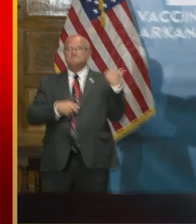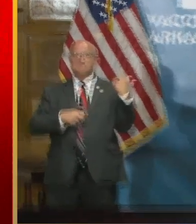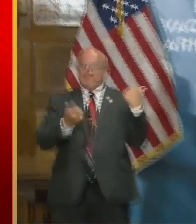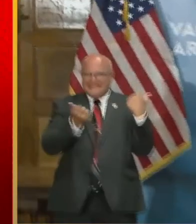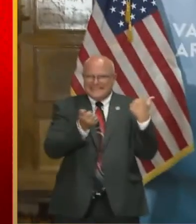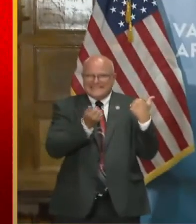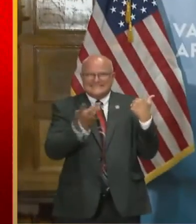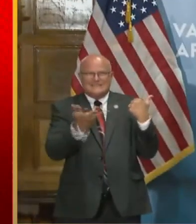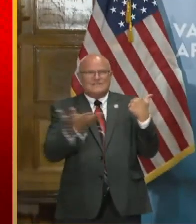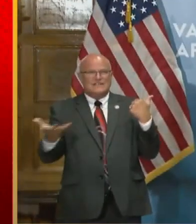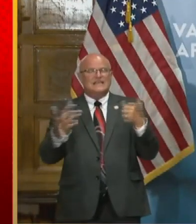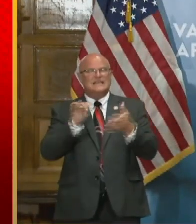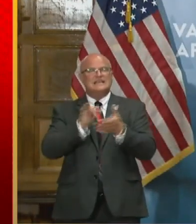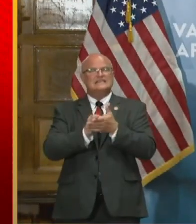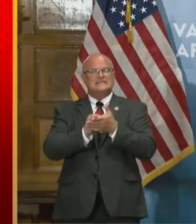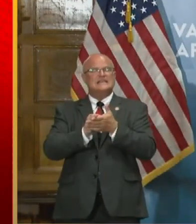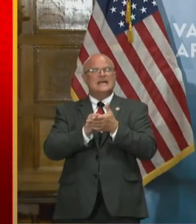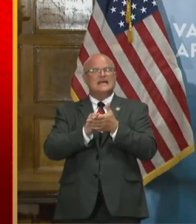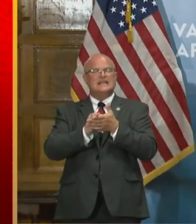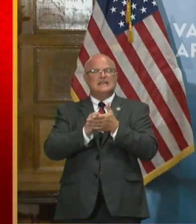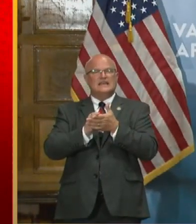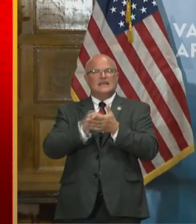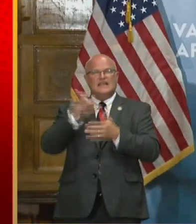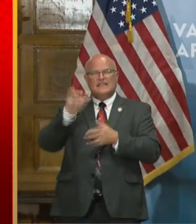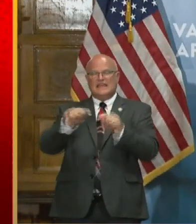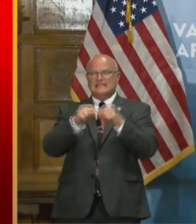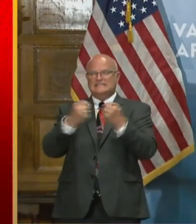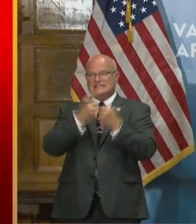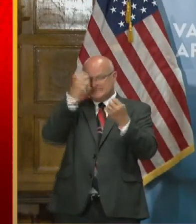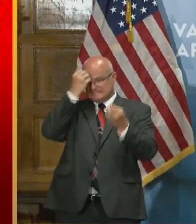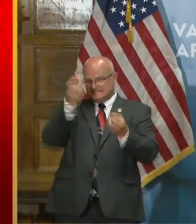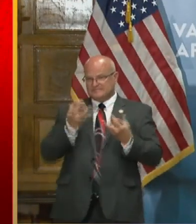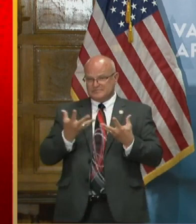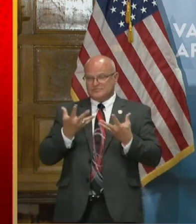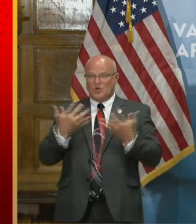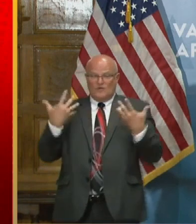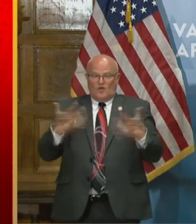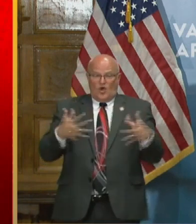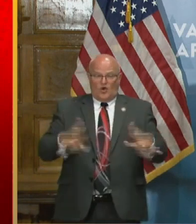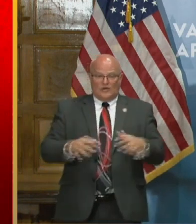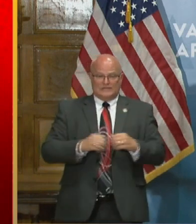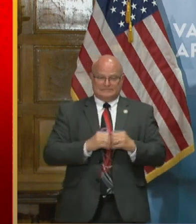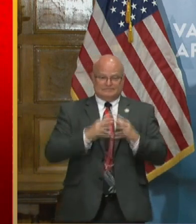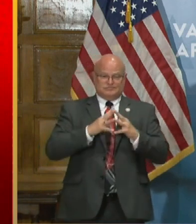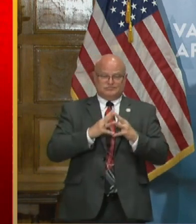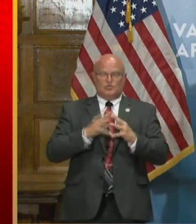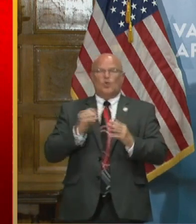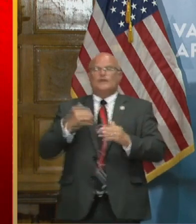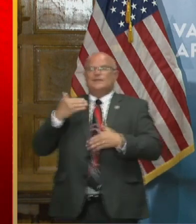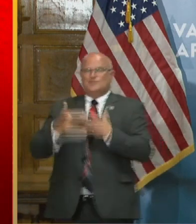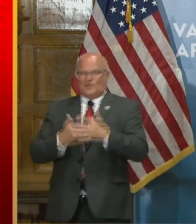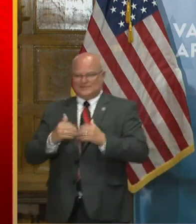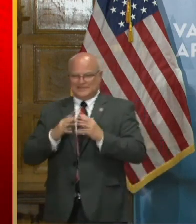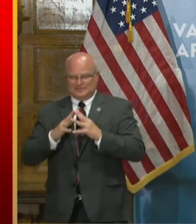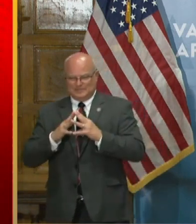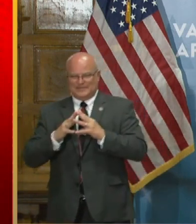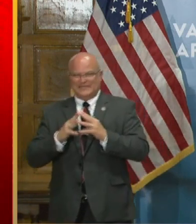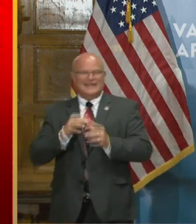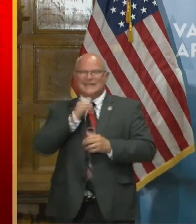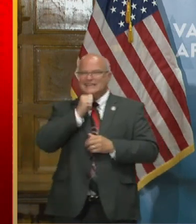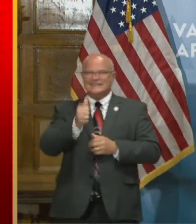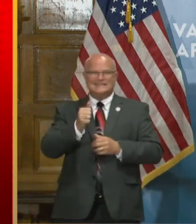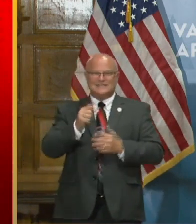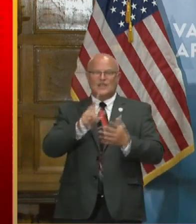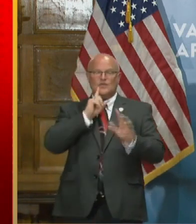that they made, we've either implemented or already in the process. Now, that doesn't diminish